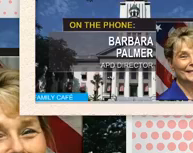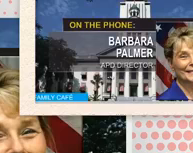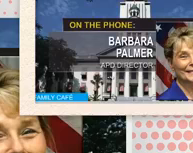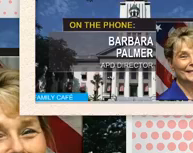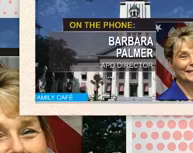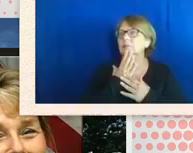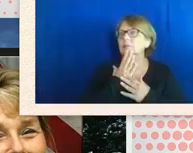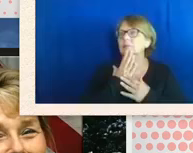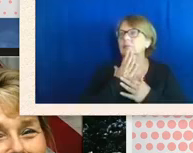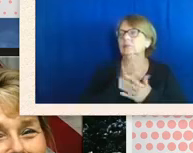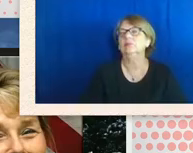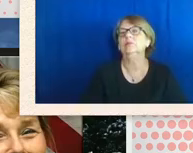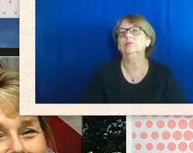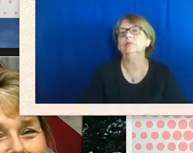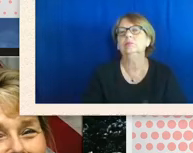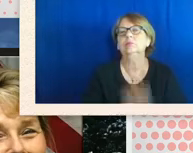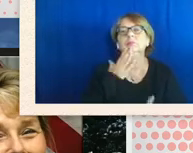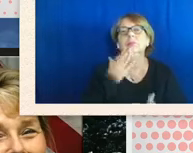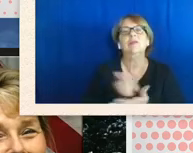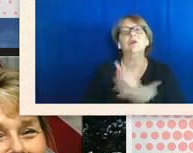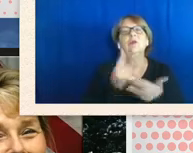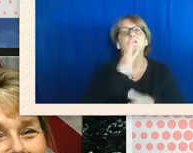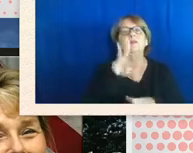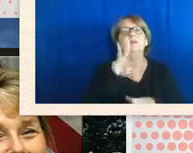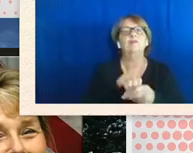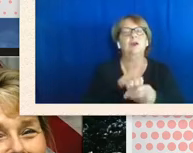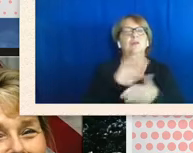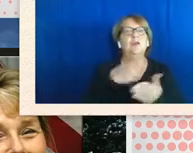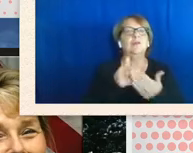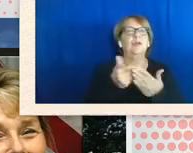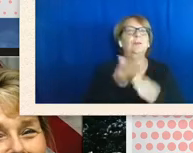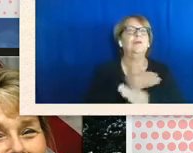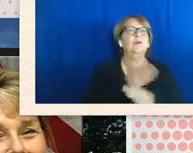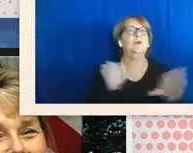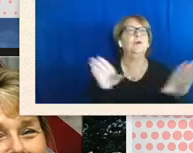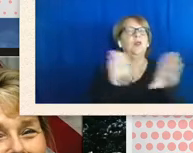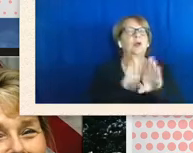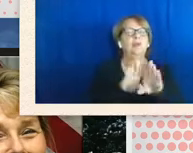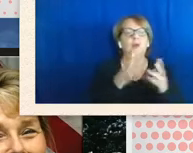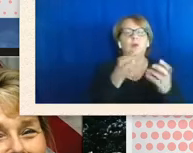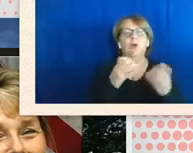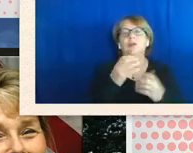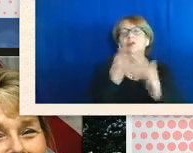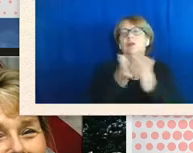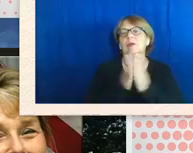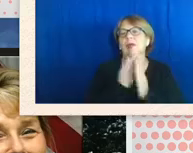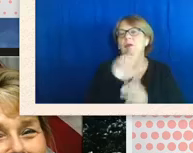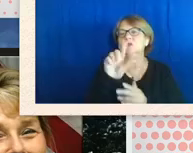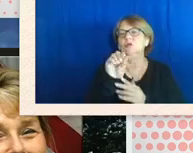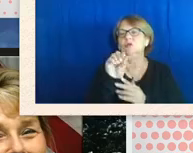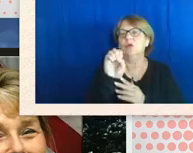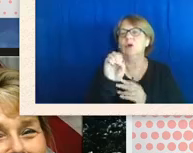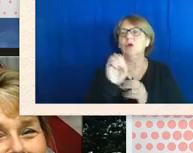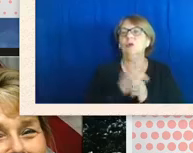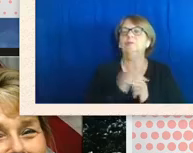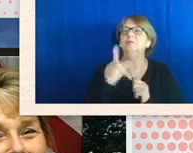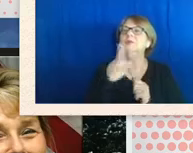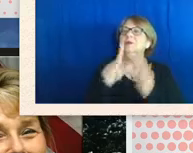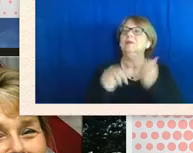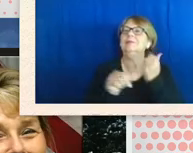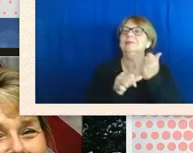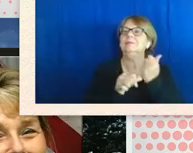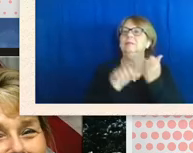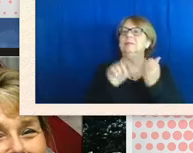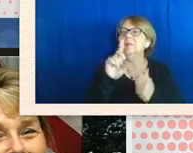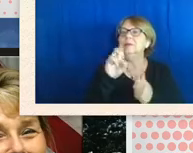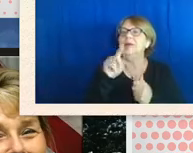And before I close out, I'd like to ask Zoe, who is our Deputy Communications Director, if she